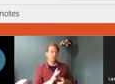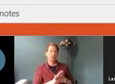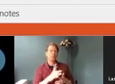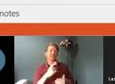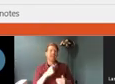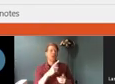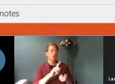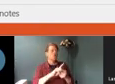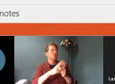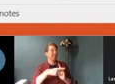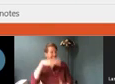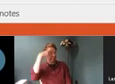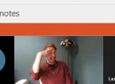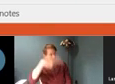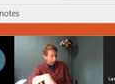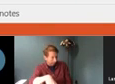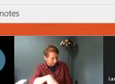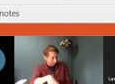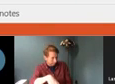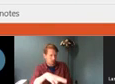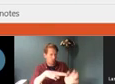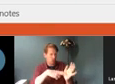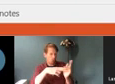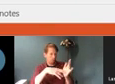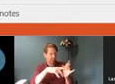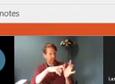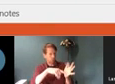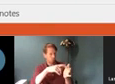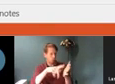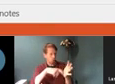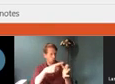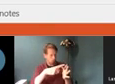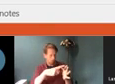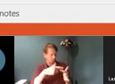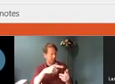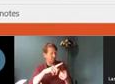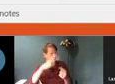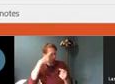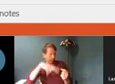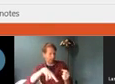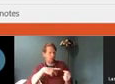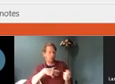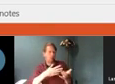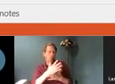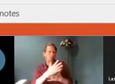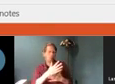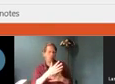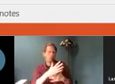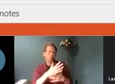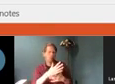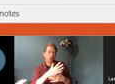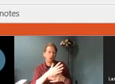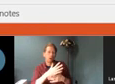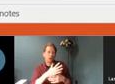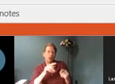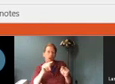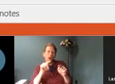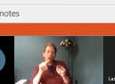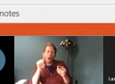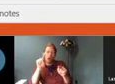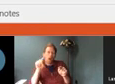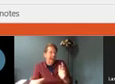nomenclature for these markers, because these variable units should also be considered as part of the repeat.